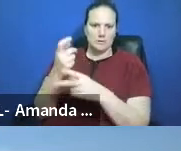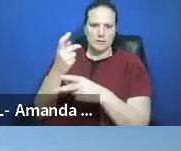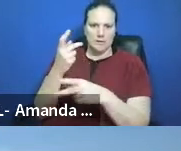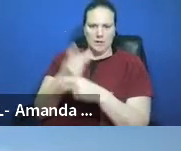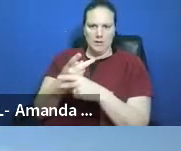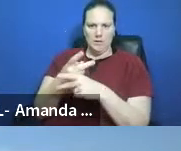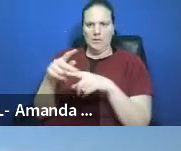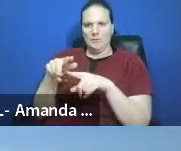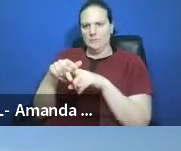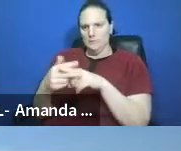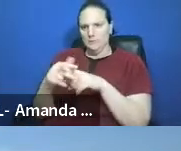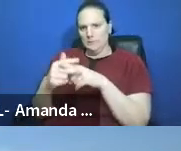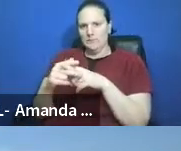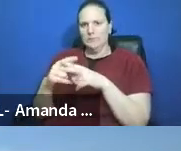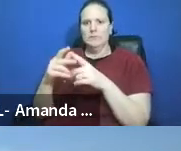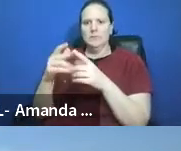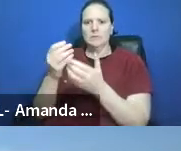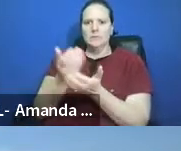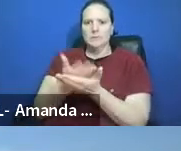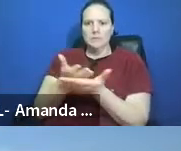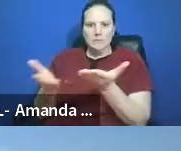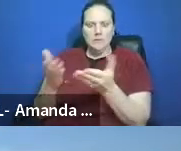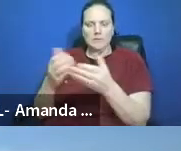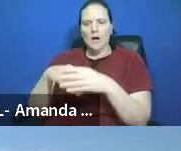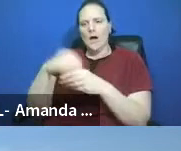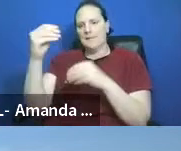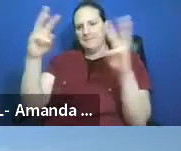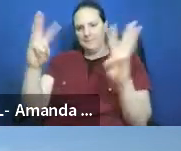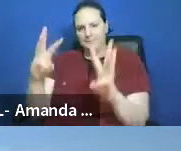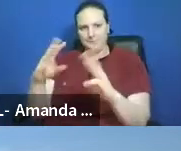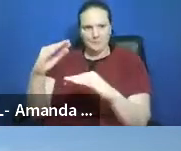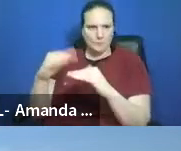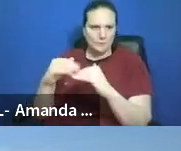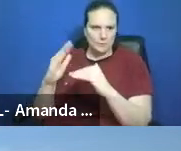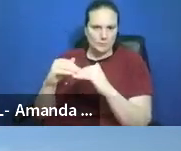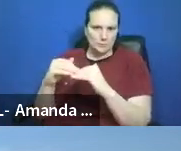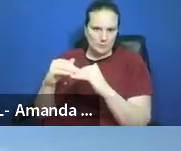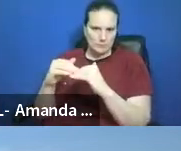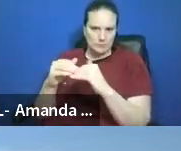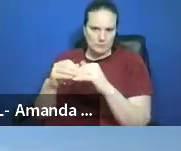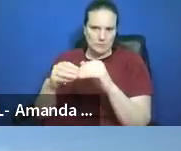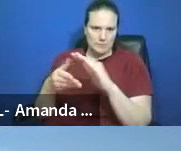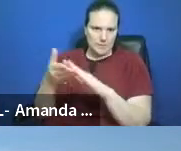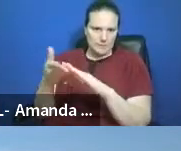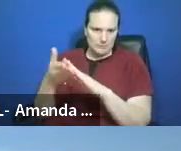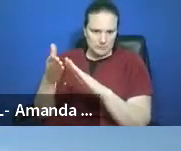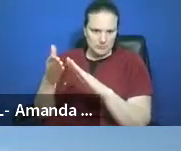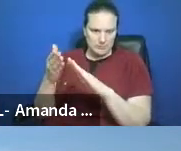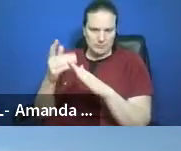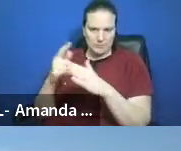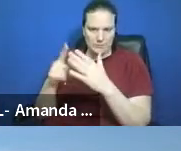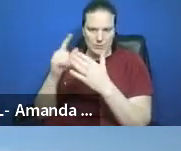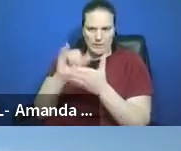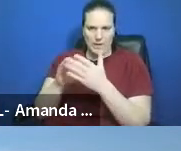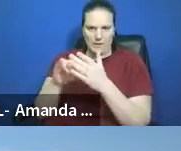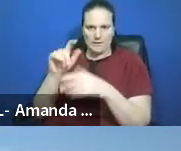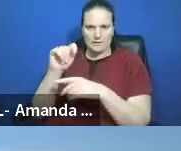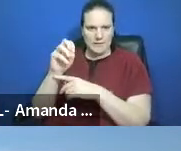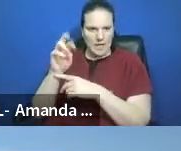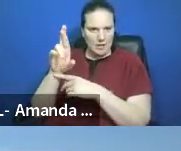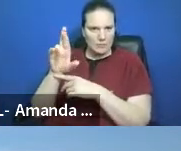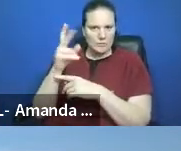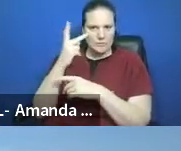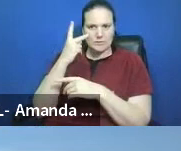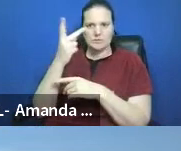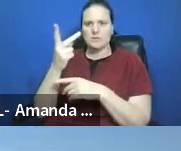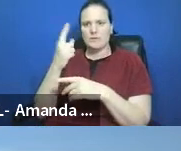different pieces out of the weather to minimize maintenance issues. So The towers that we would see, and